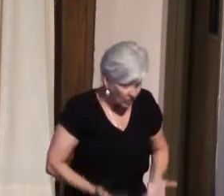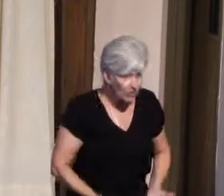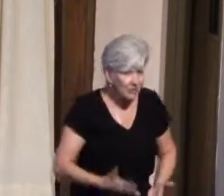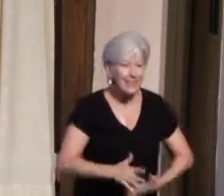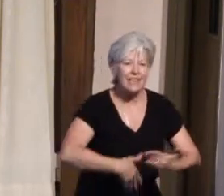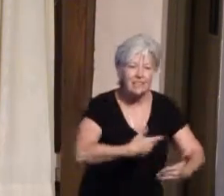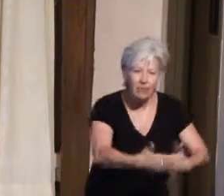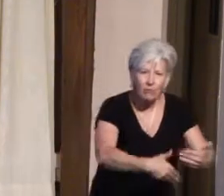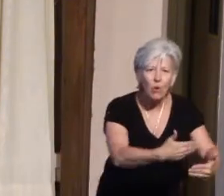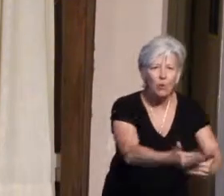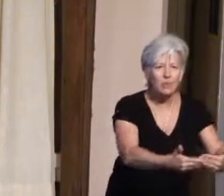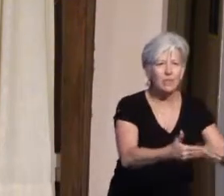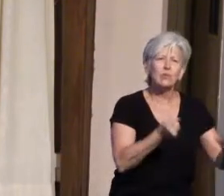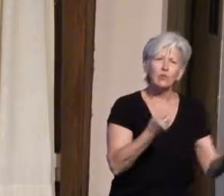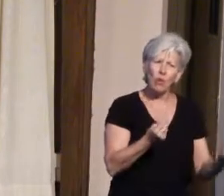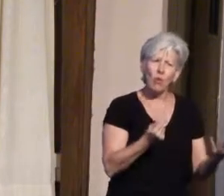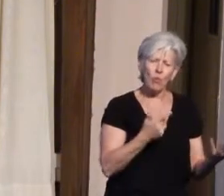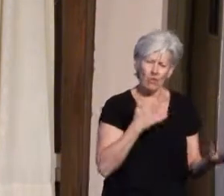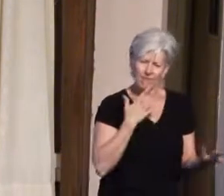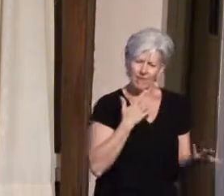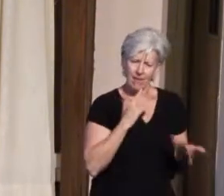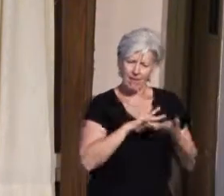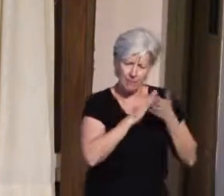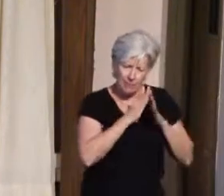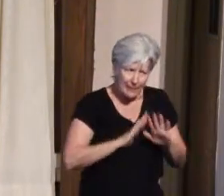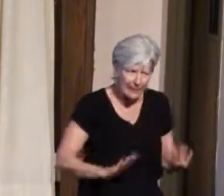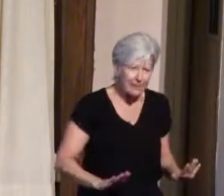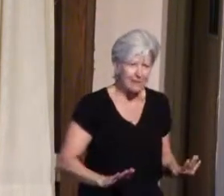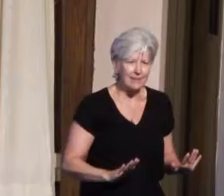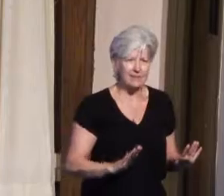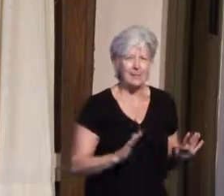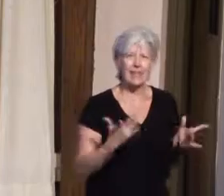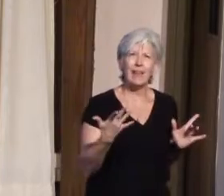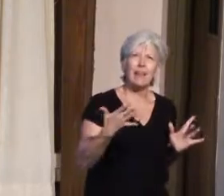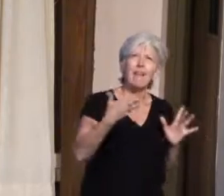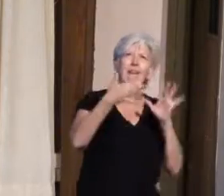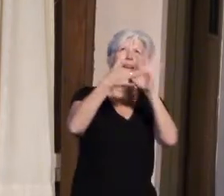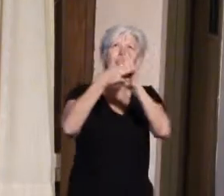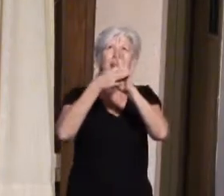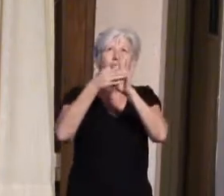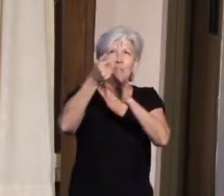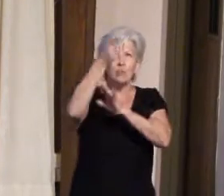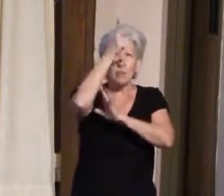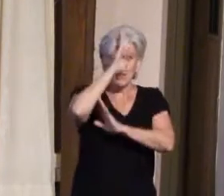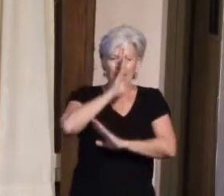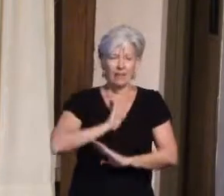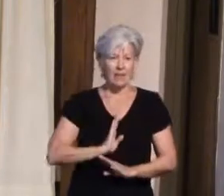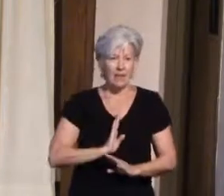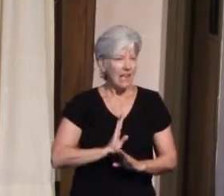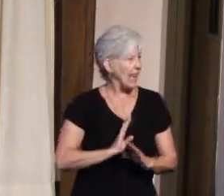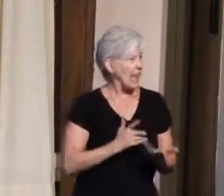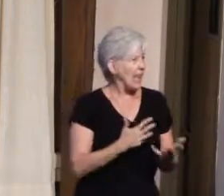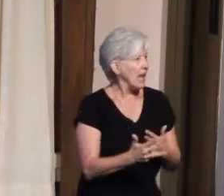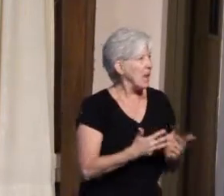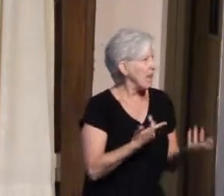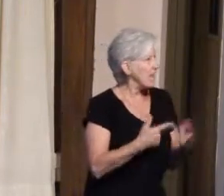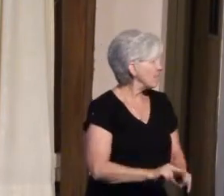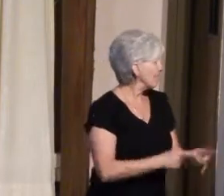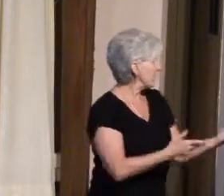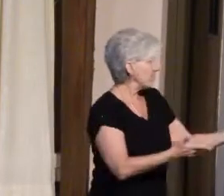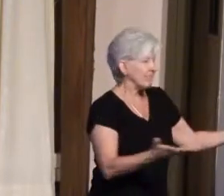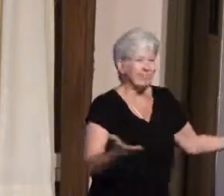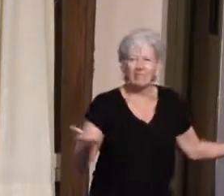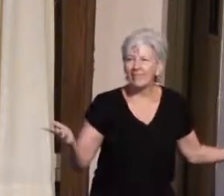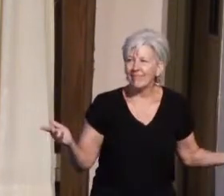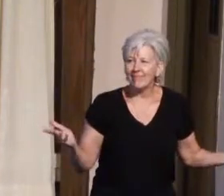be, and whatever your labors and aspirations in the noisy confusion of life, keep peace with your